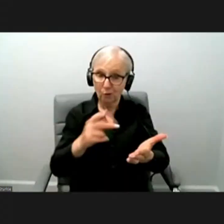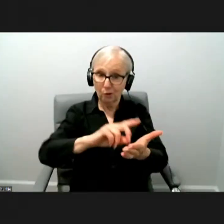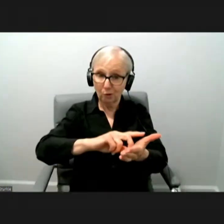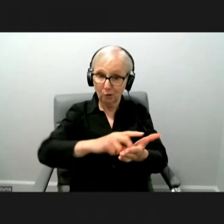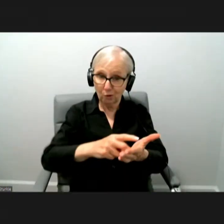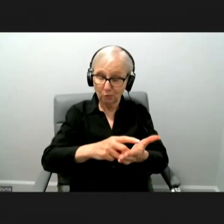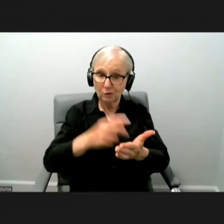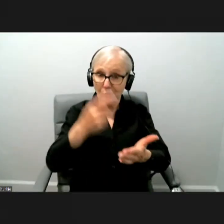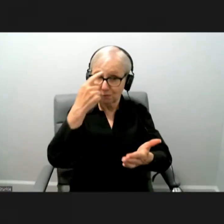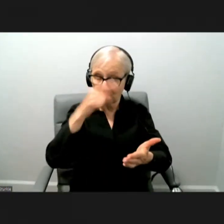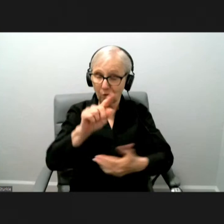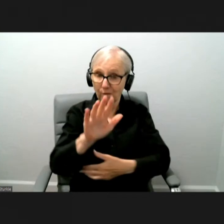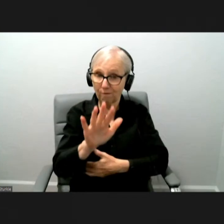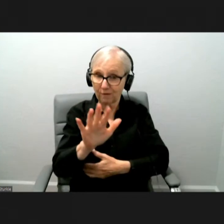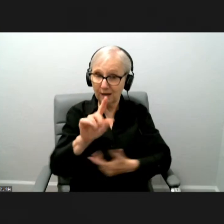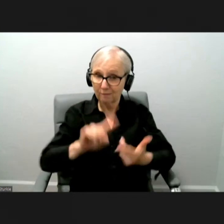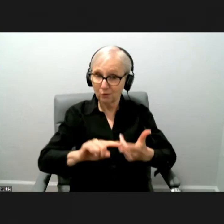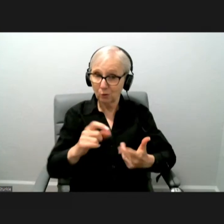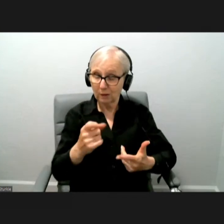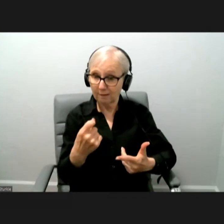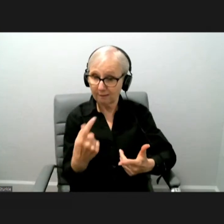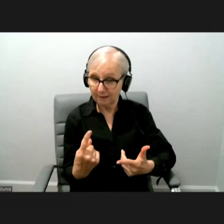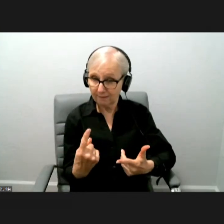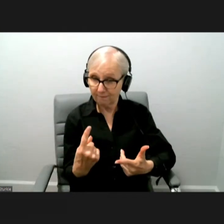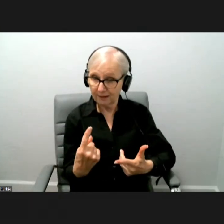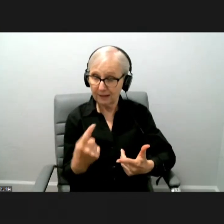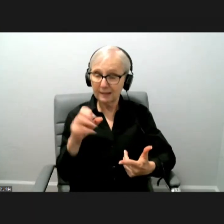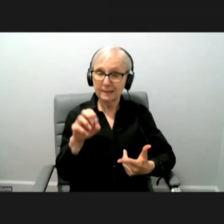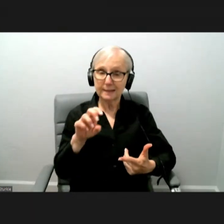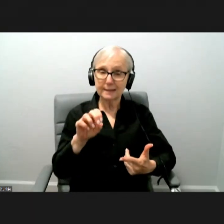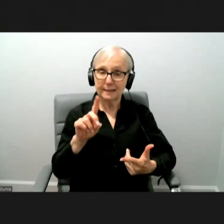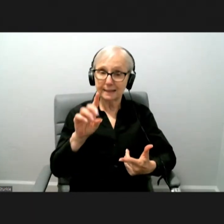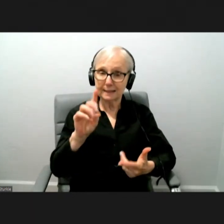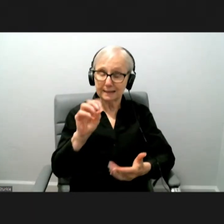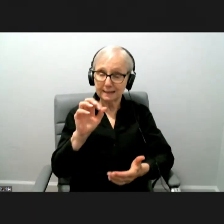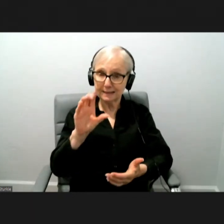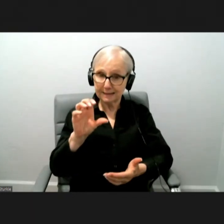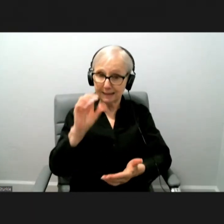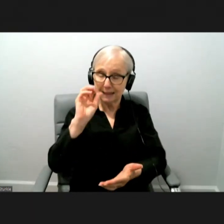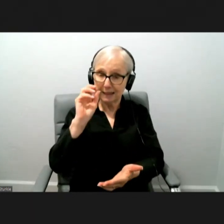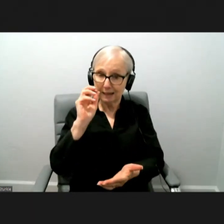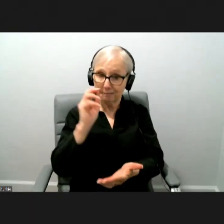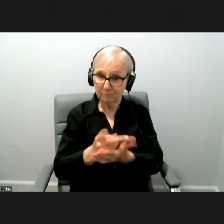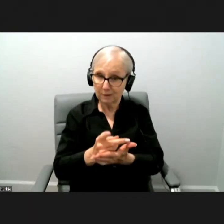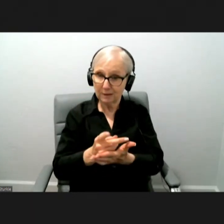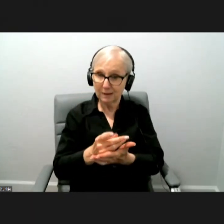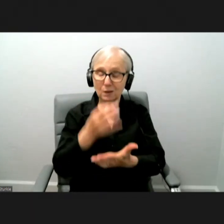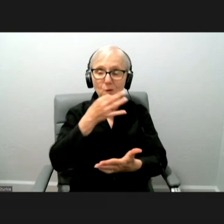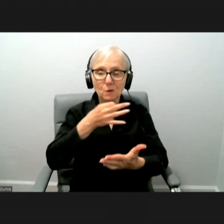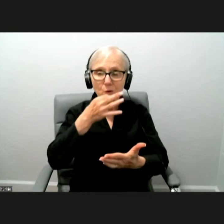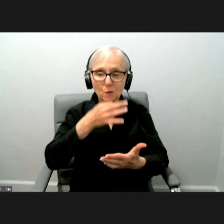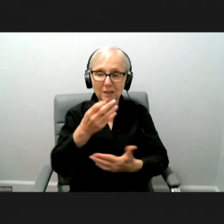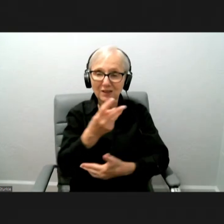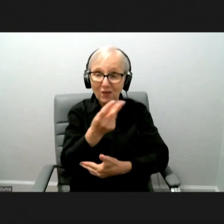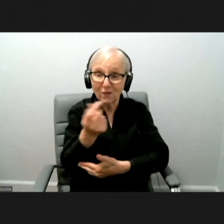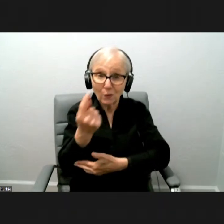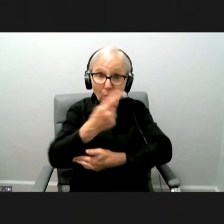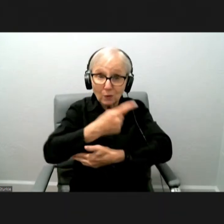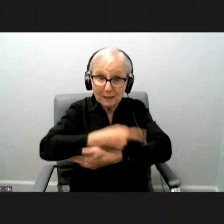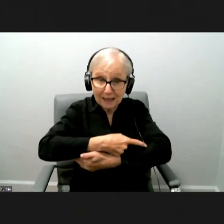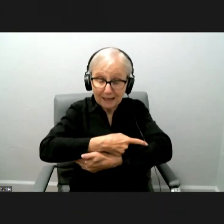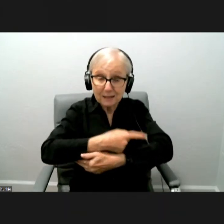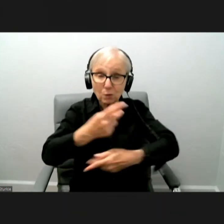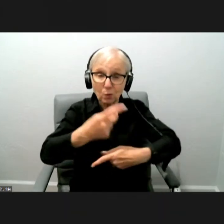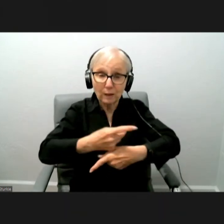5 to 11-year-olds and the CDC director formally approves that, it could be as soon as a couple of days when providers